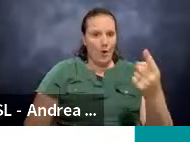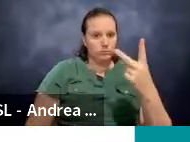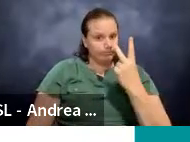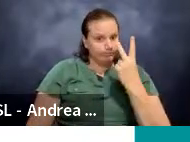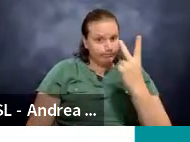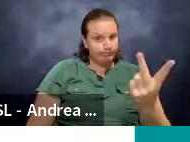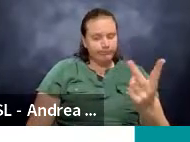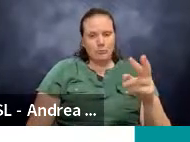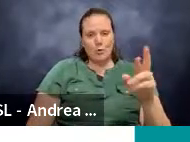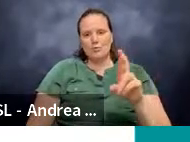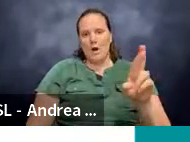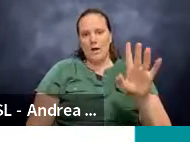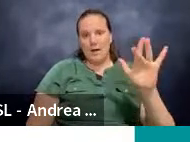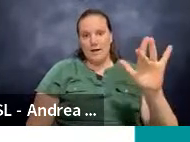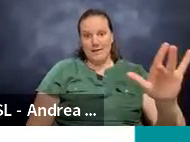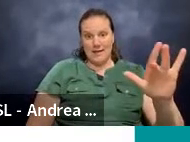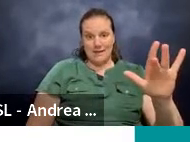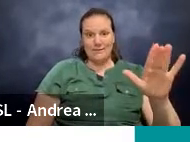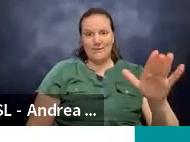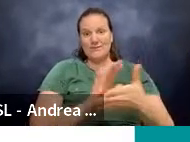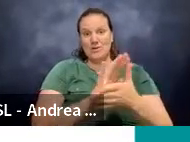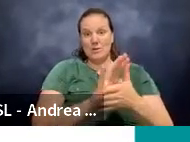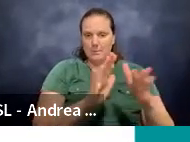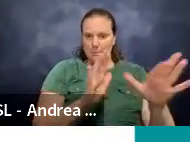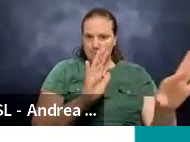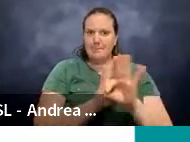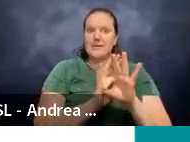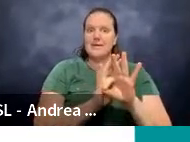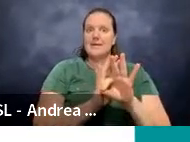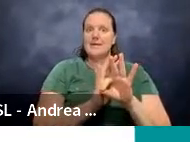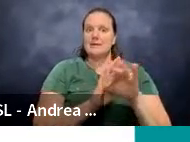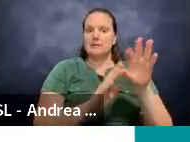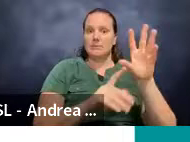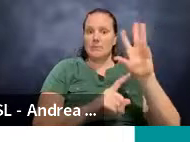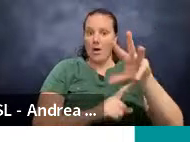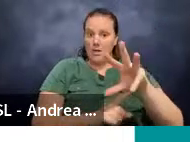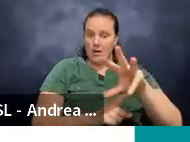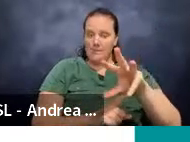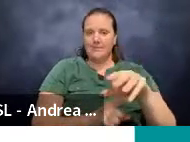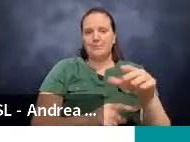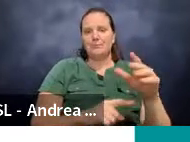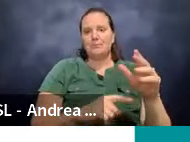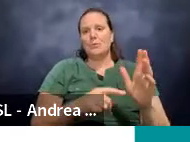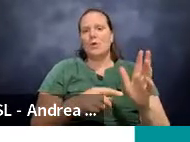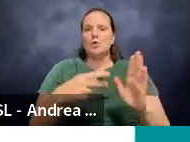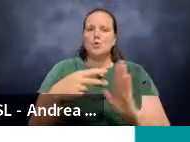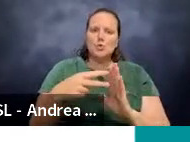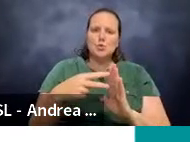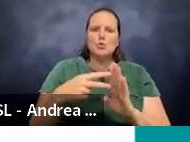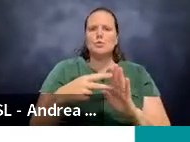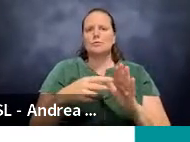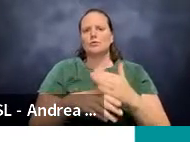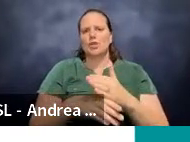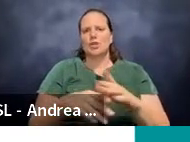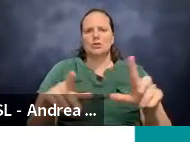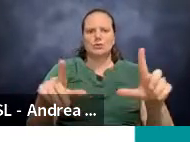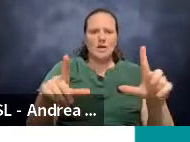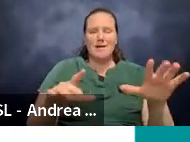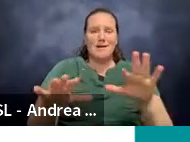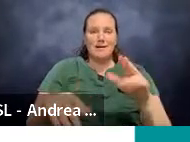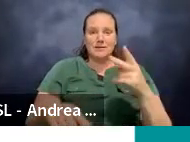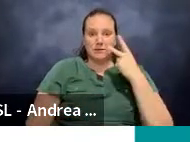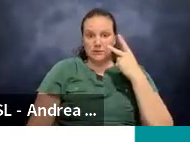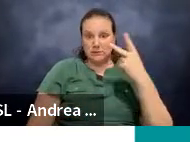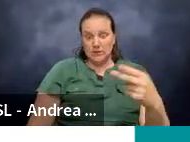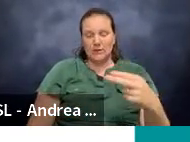visible, please right-click their video and select Spotlight Video. For those watching on YouTube, when we screen share, you will be able to see the